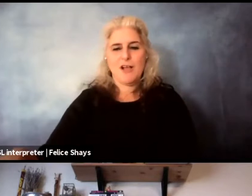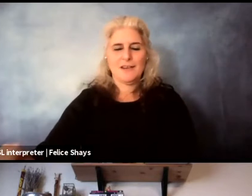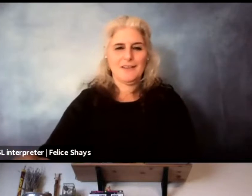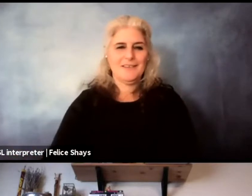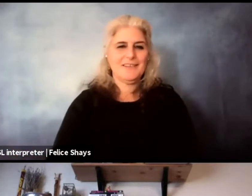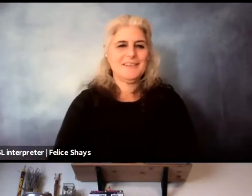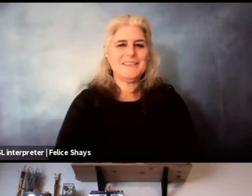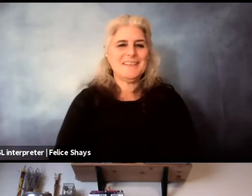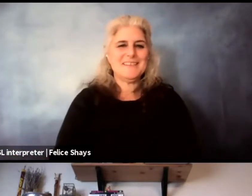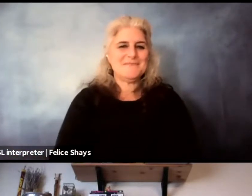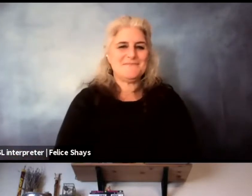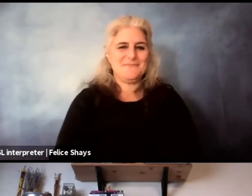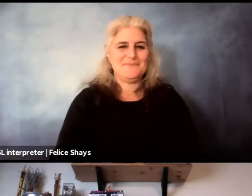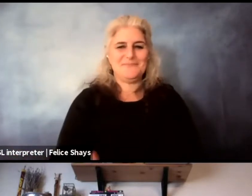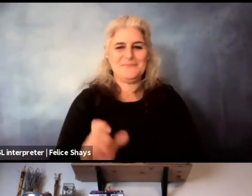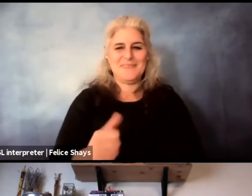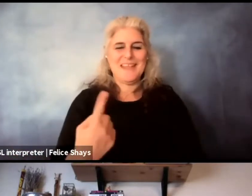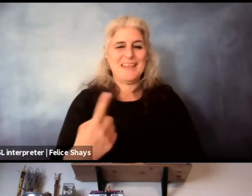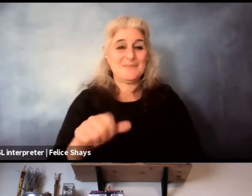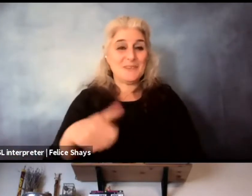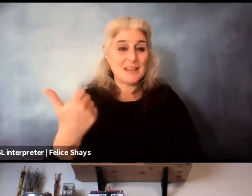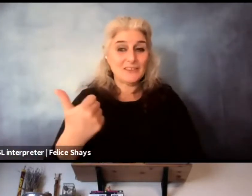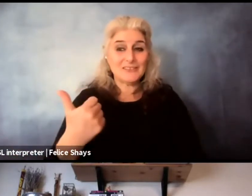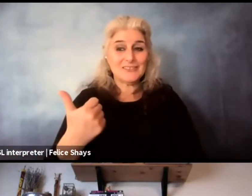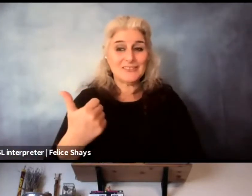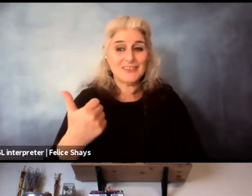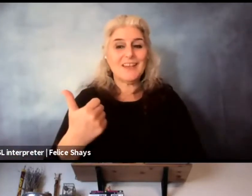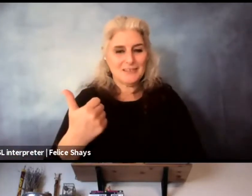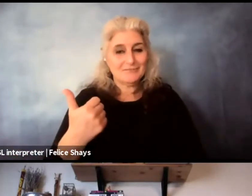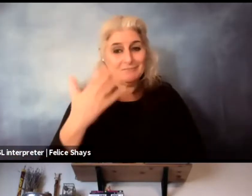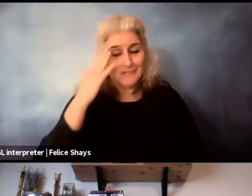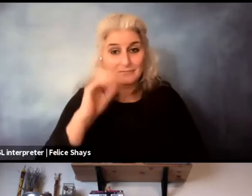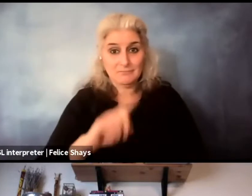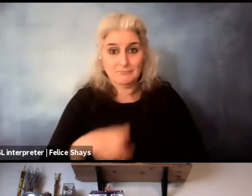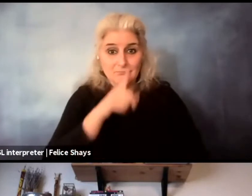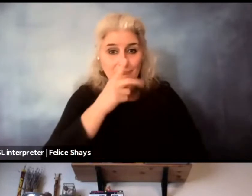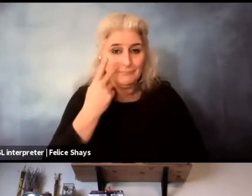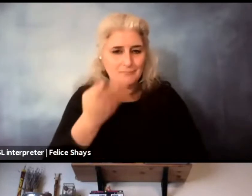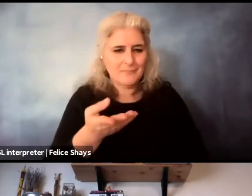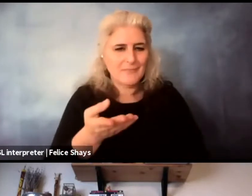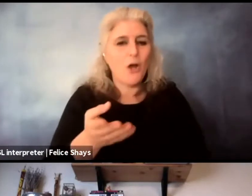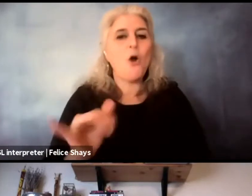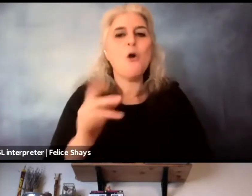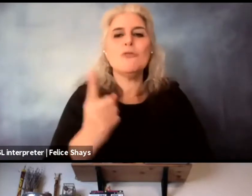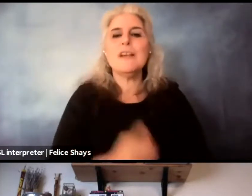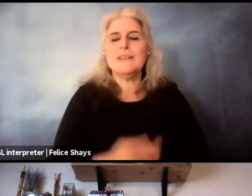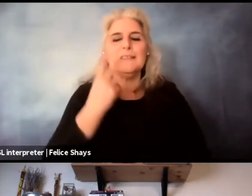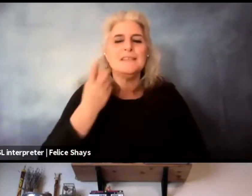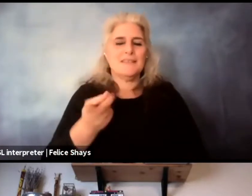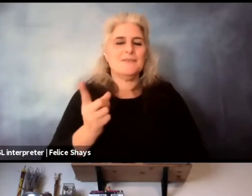Or anyone else who feel inclined to tell me yourself and introduce yourself.